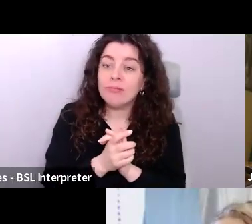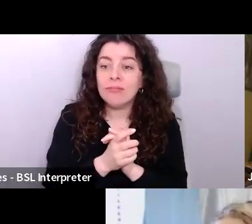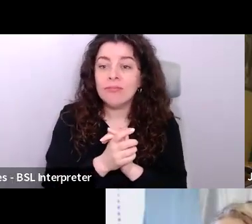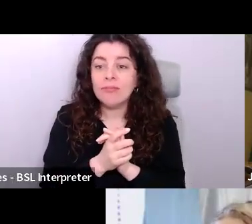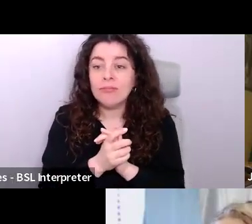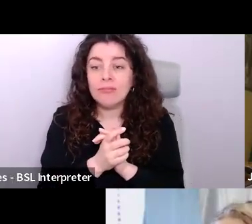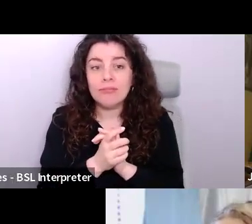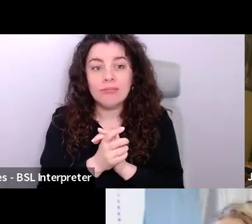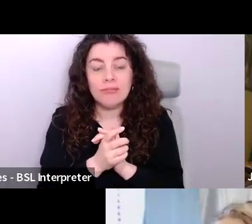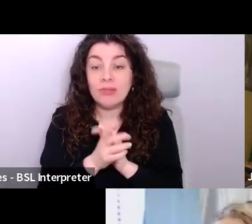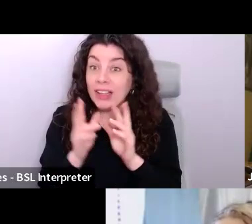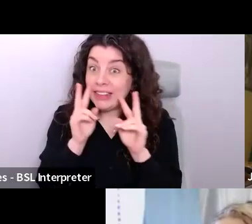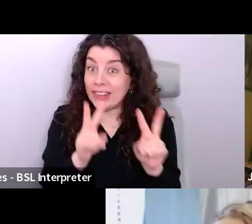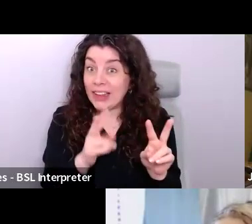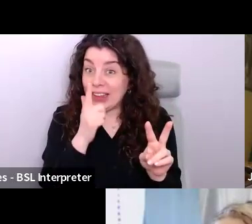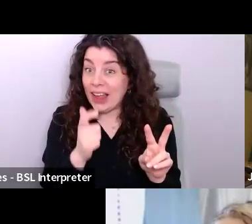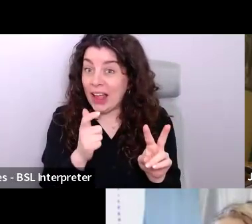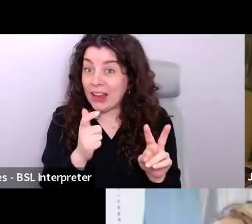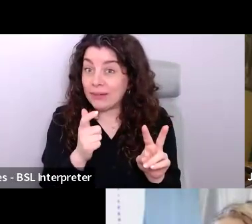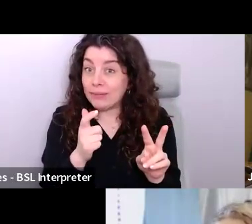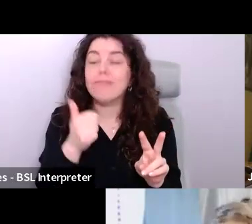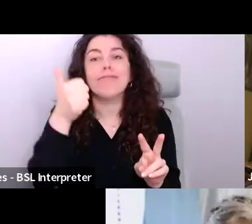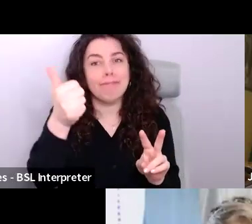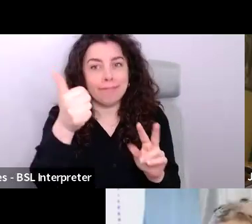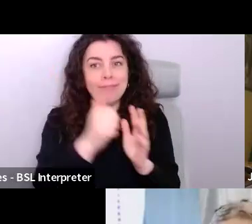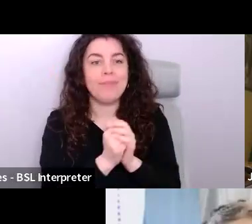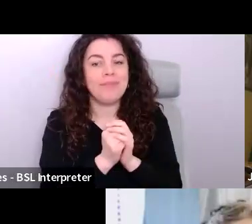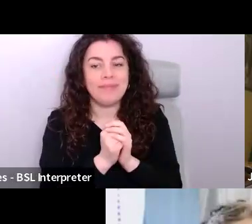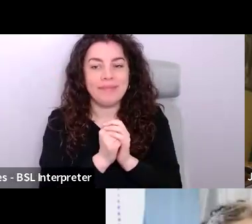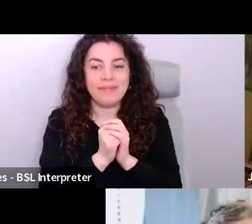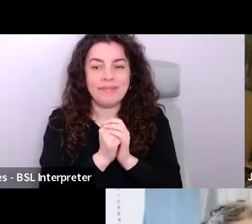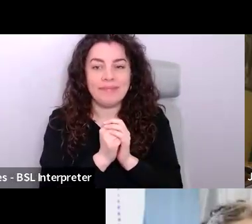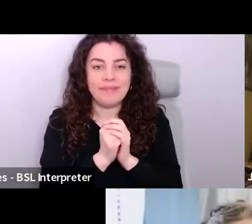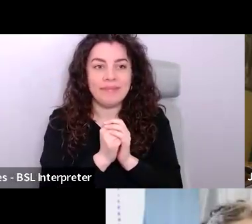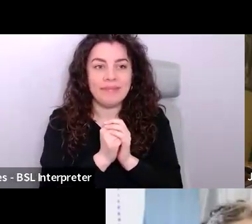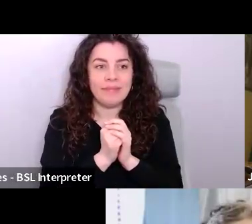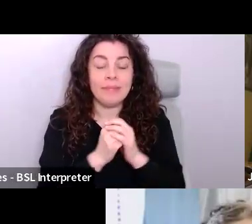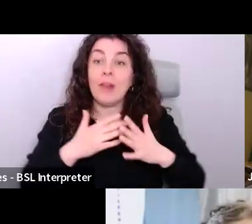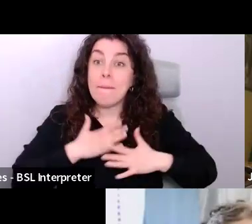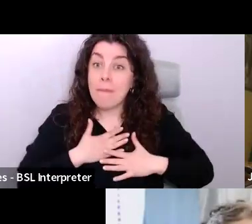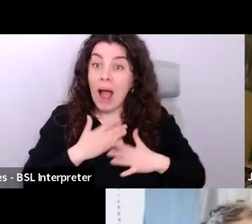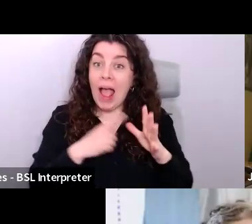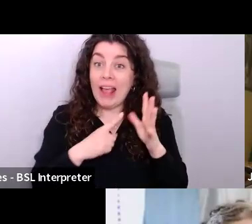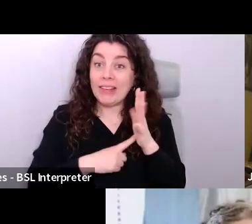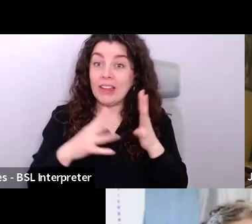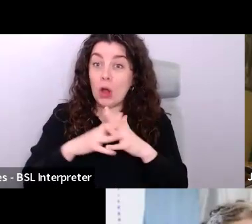There you go. Can you see that, Jo? Yeah. So my Access to Work journey began